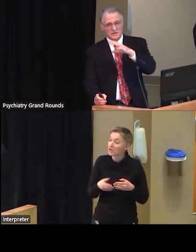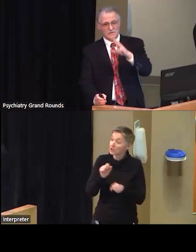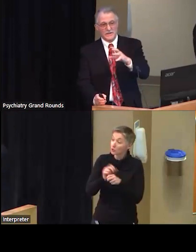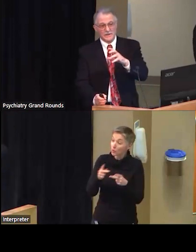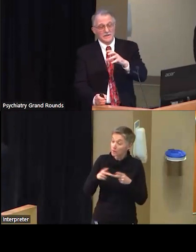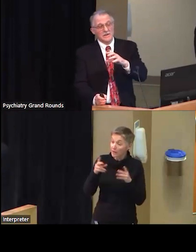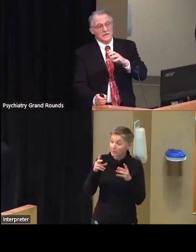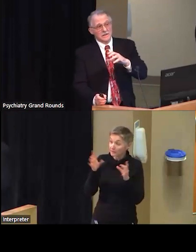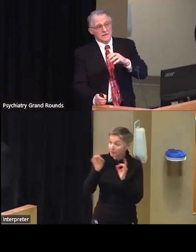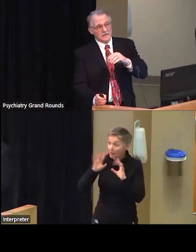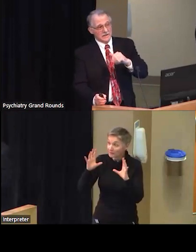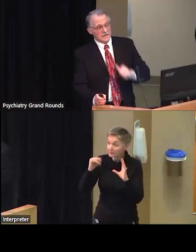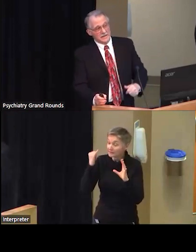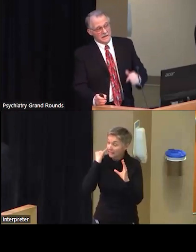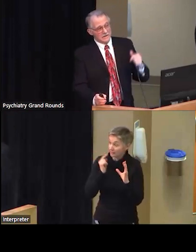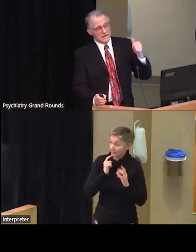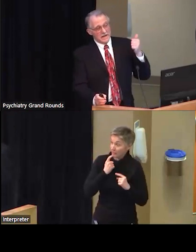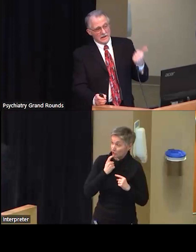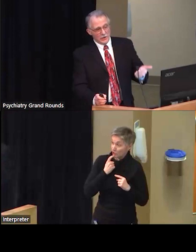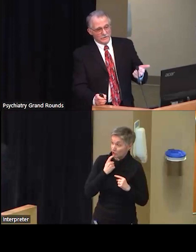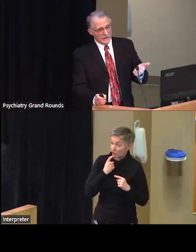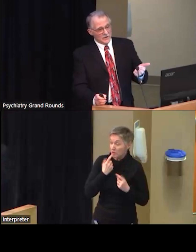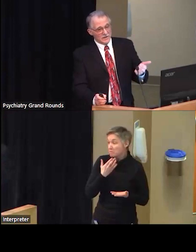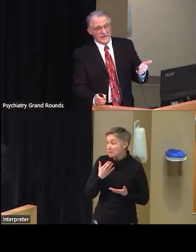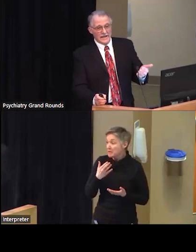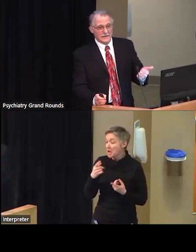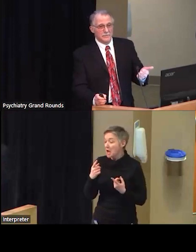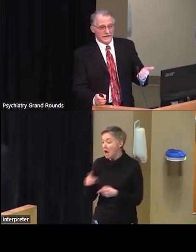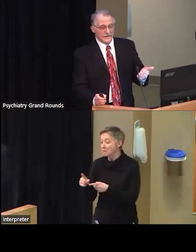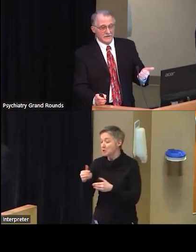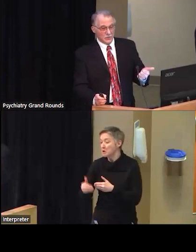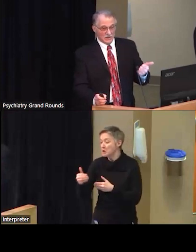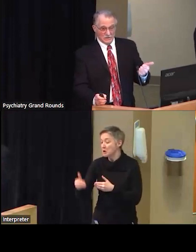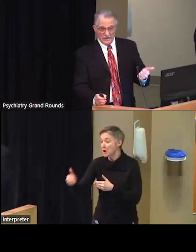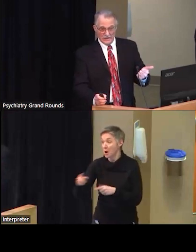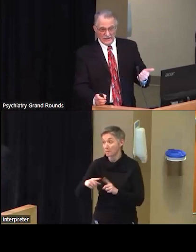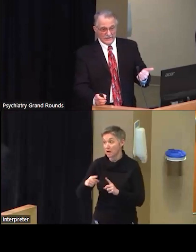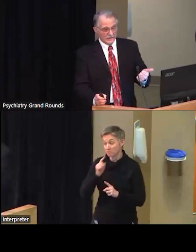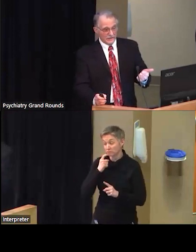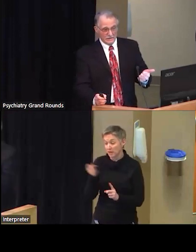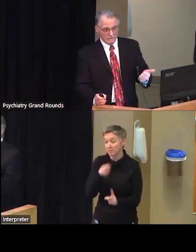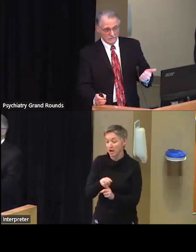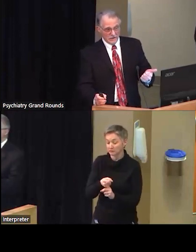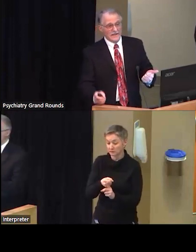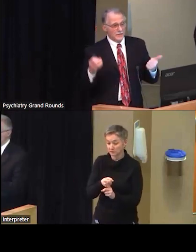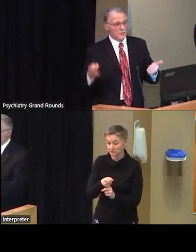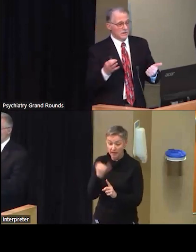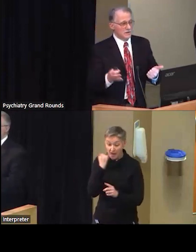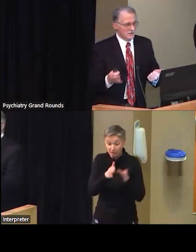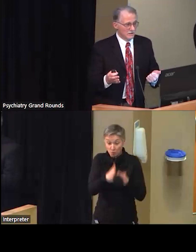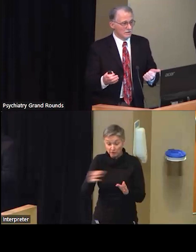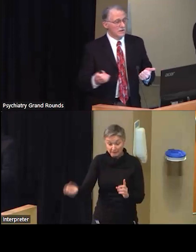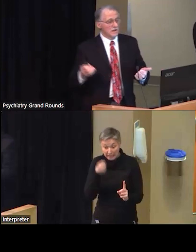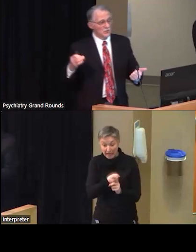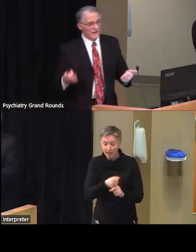violence, when it's severe, it's low frequency but high impact. When somebody gets hit, a lot of people